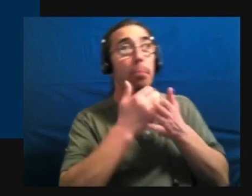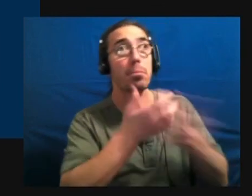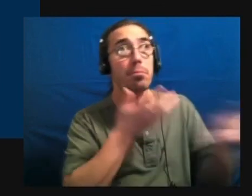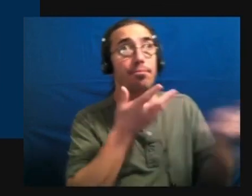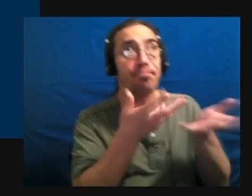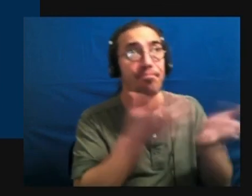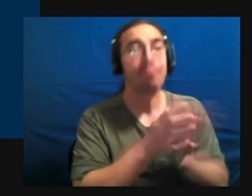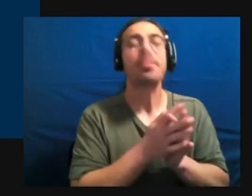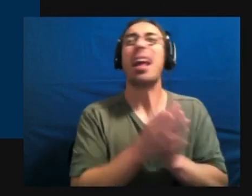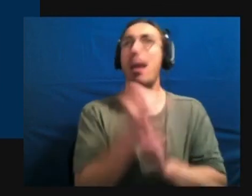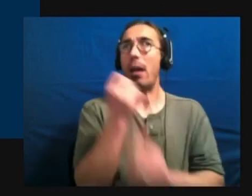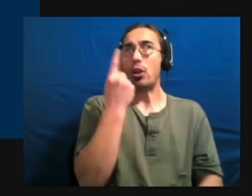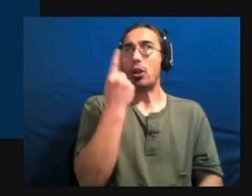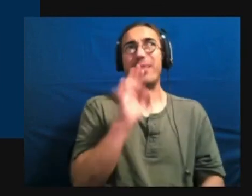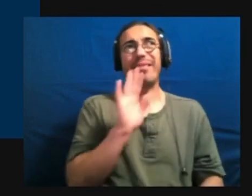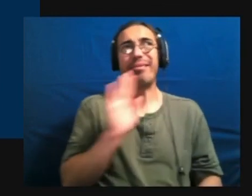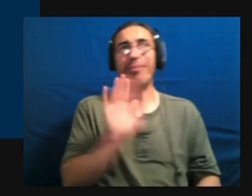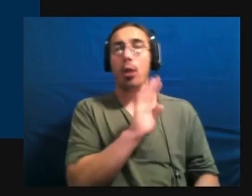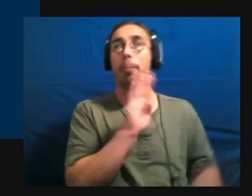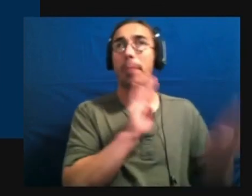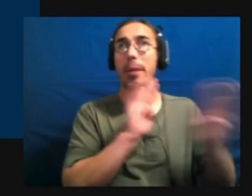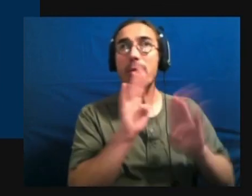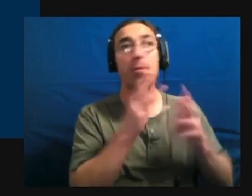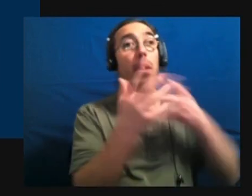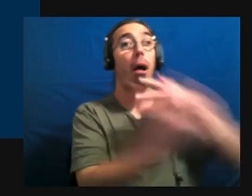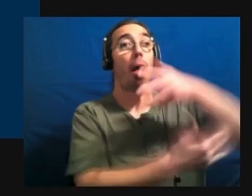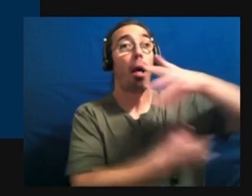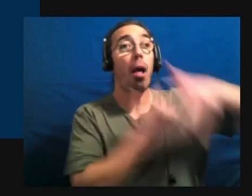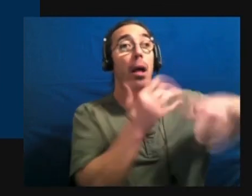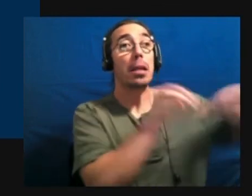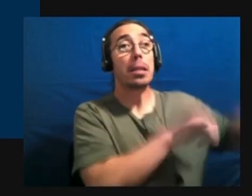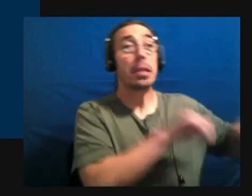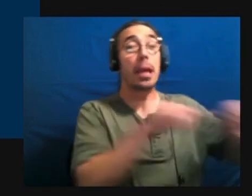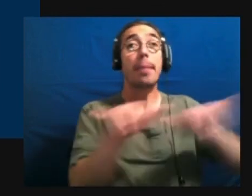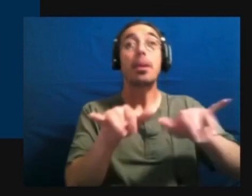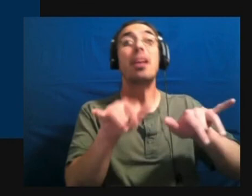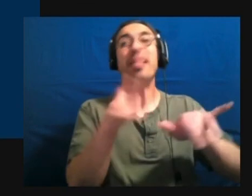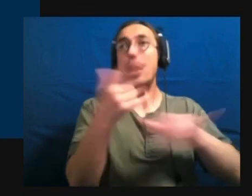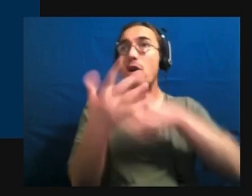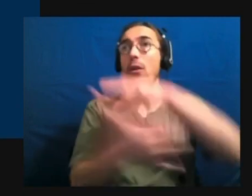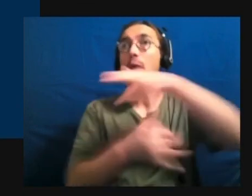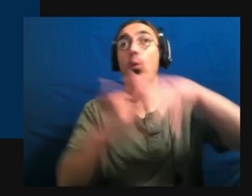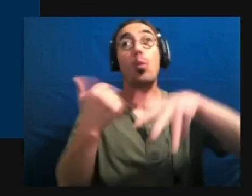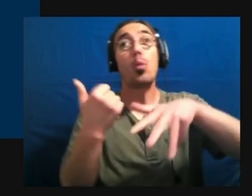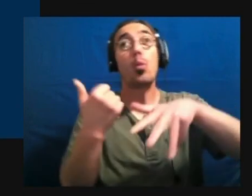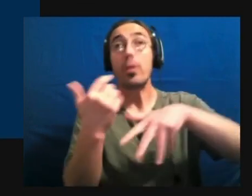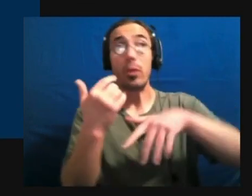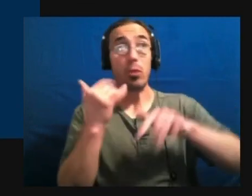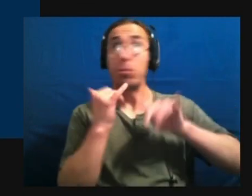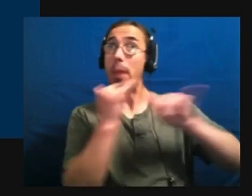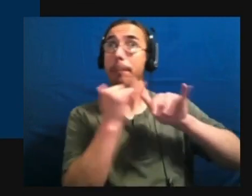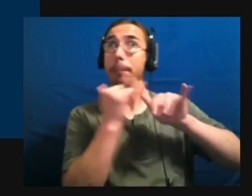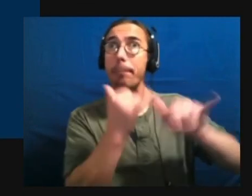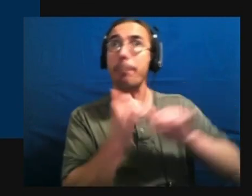understand their behaviors, interact with them the way that they are trying to interact with you.